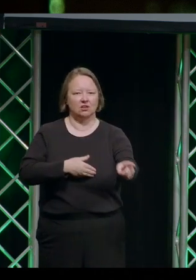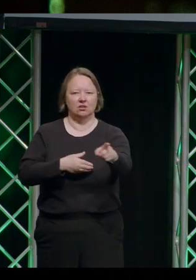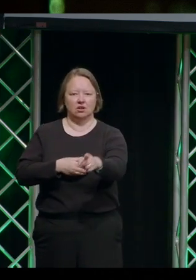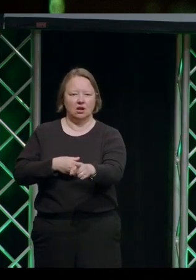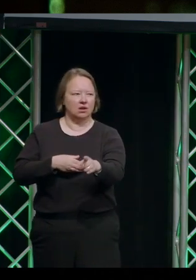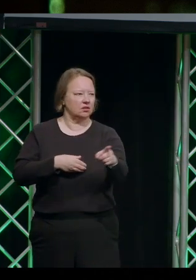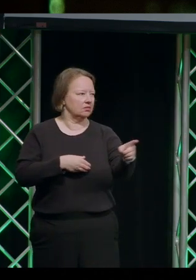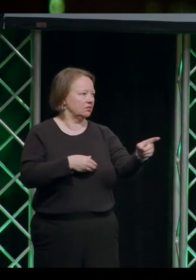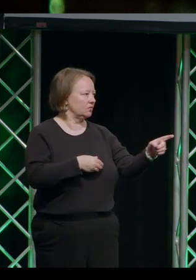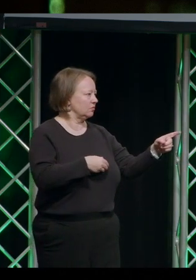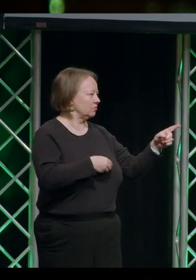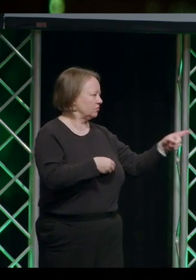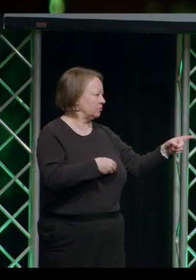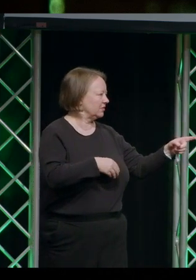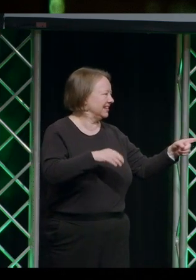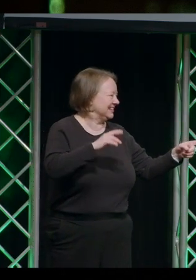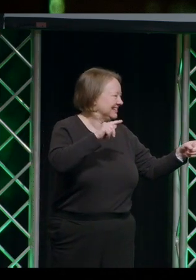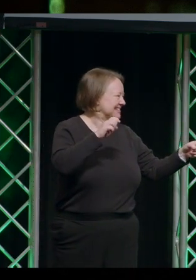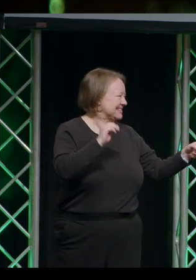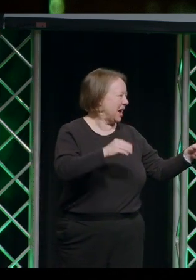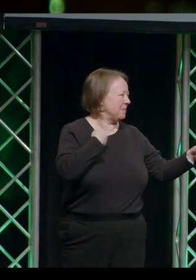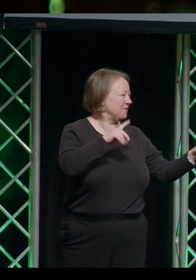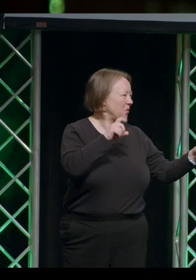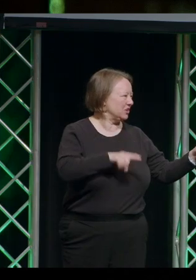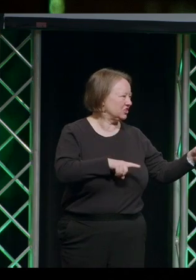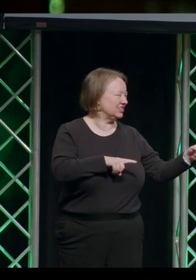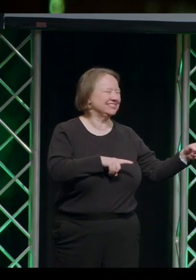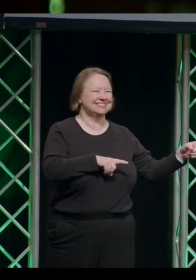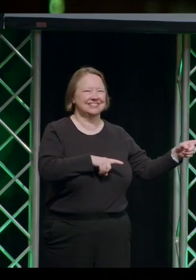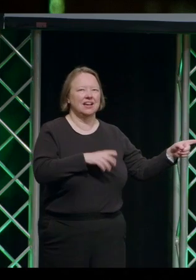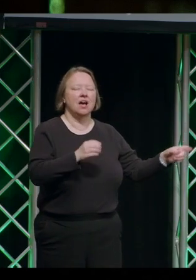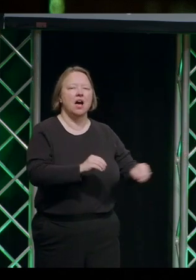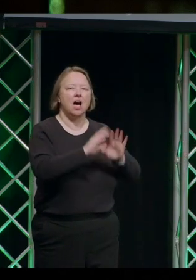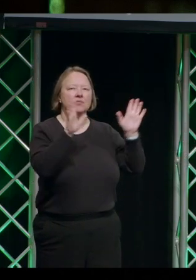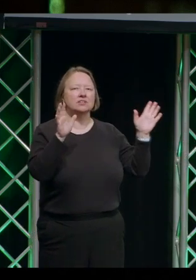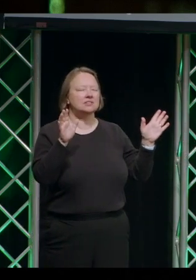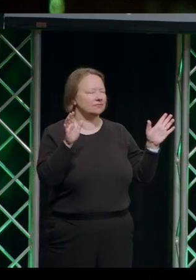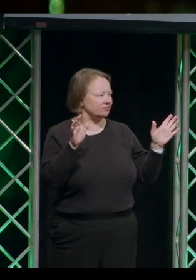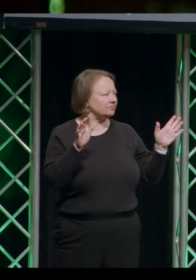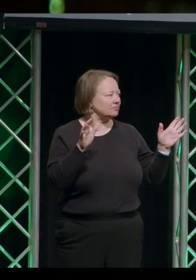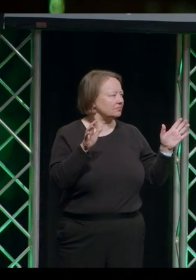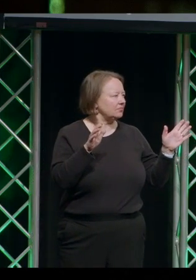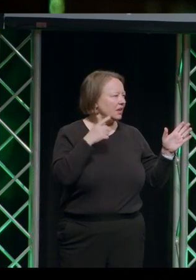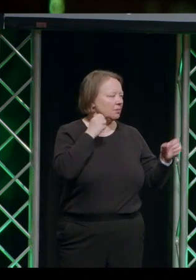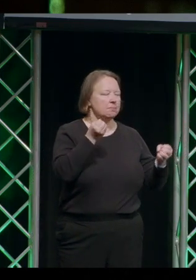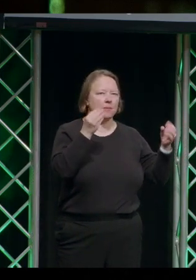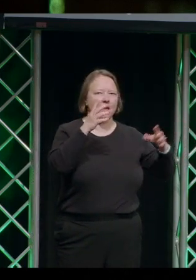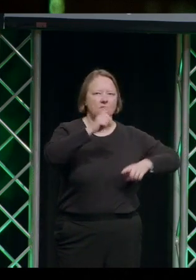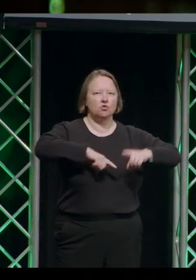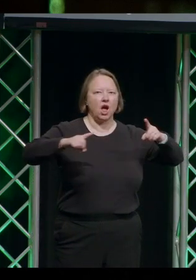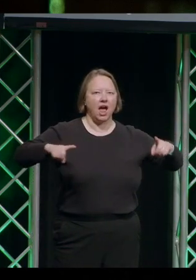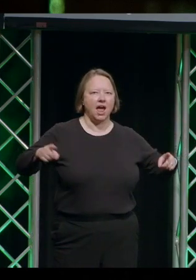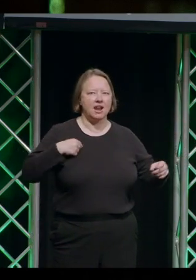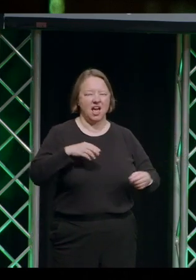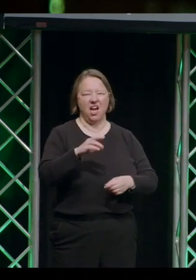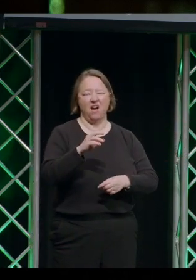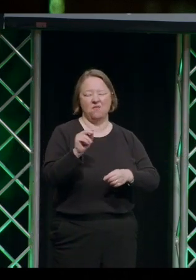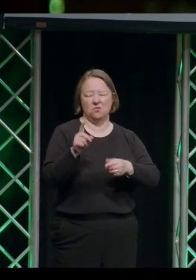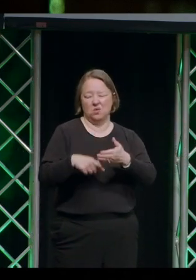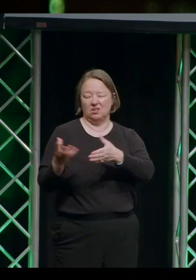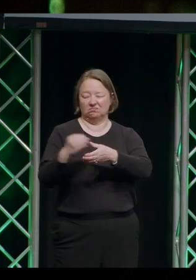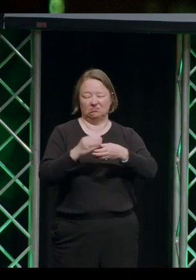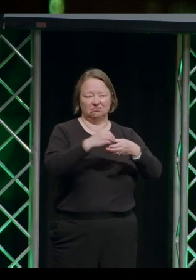question on over here. So there obviously will be a very wide variety of inputs of